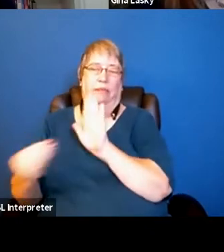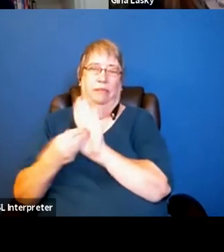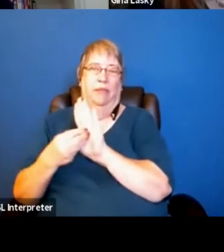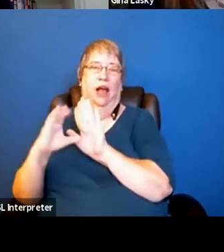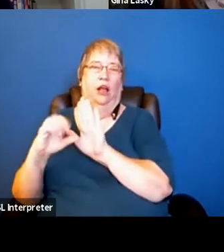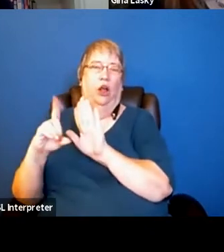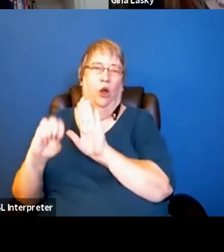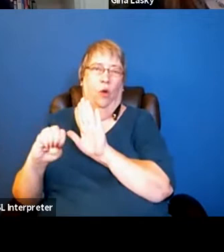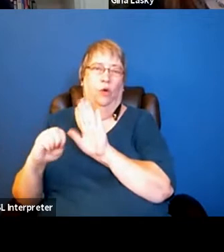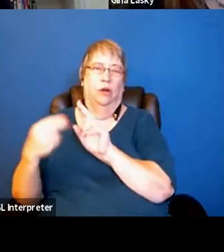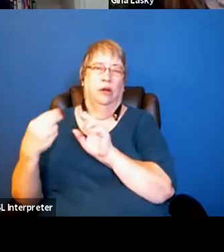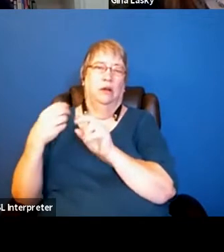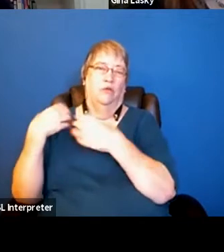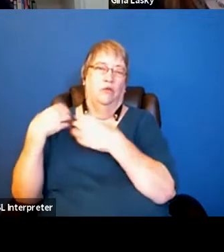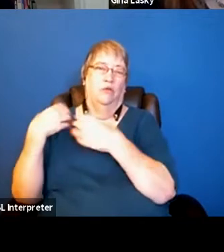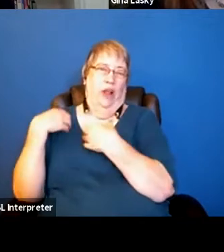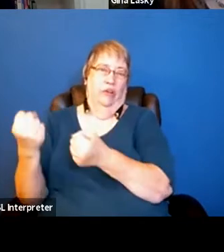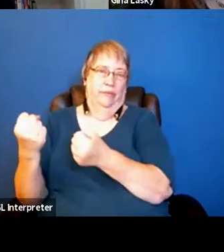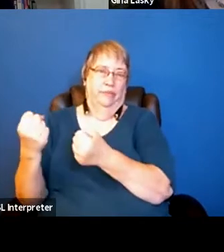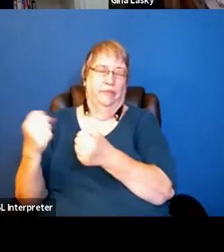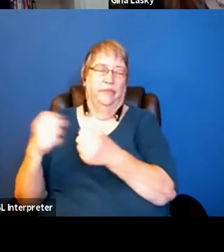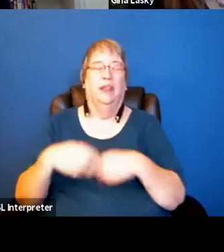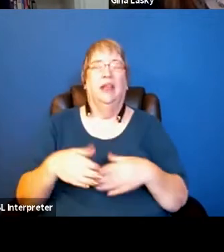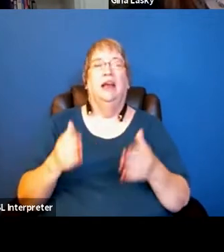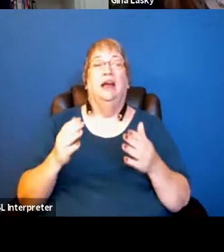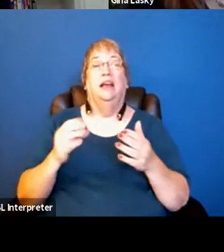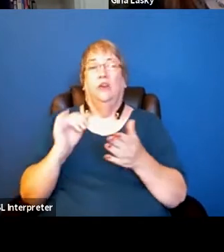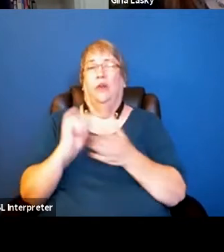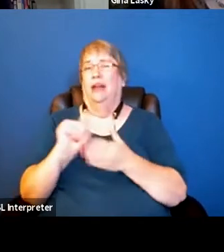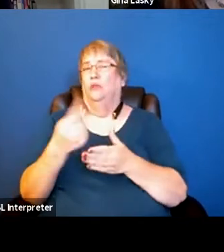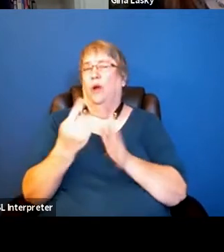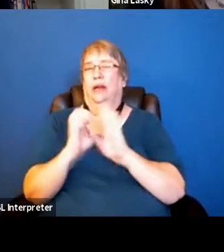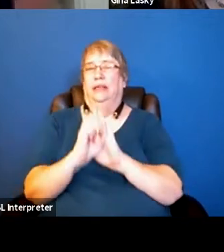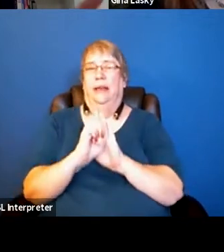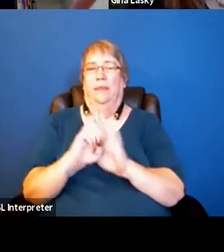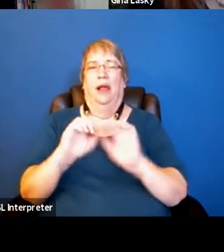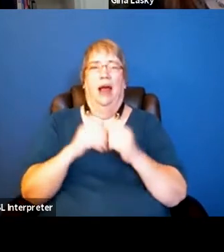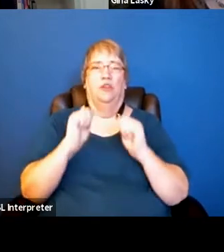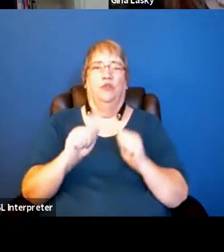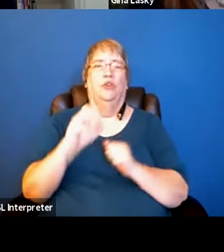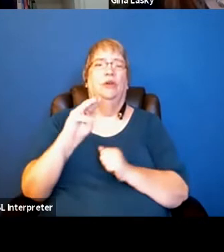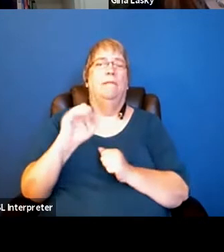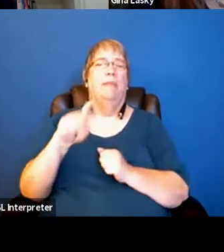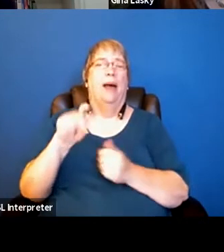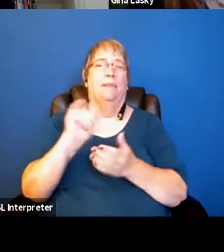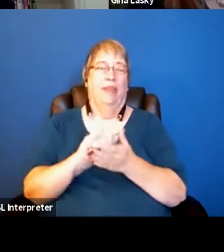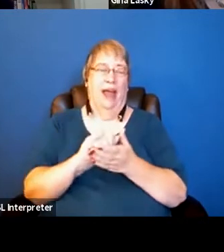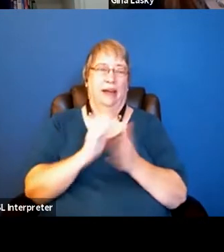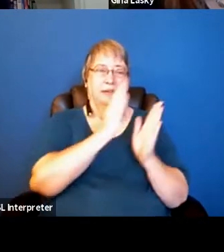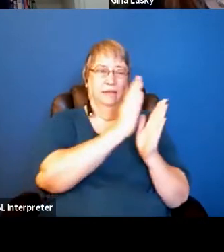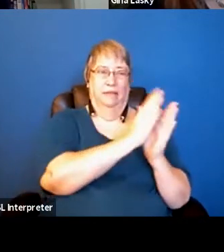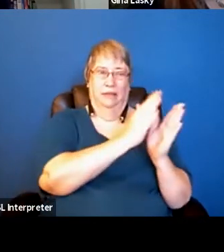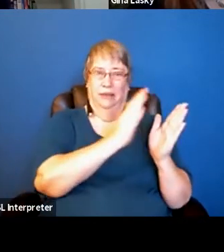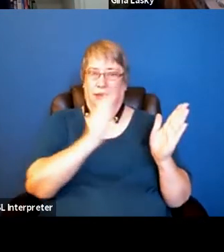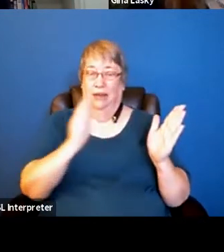recovery, part of this continuum. So that's just an example of how we sort of map those services to the continuum. And if